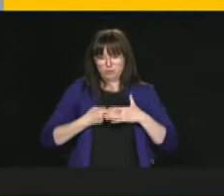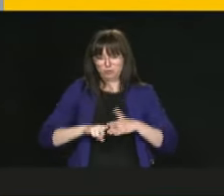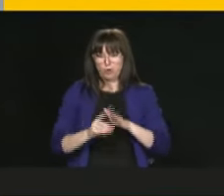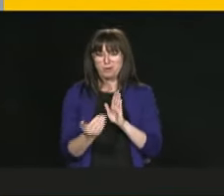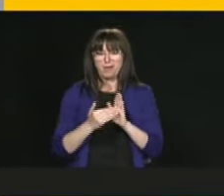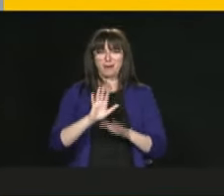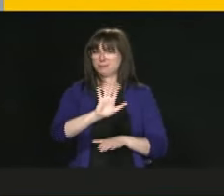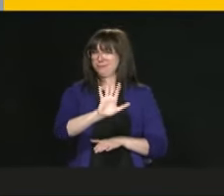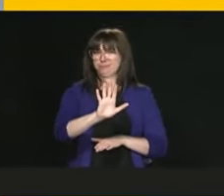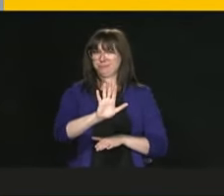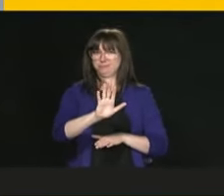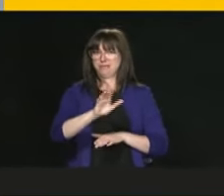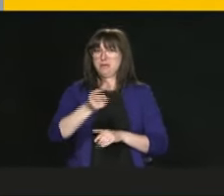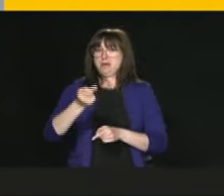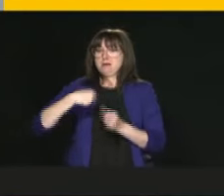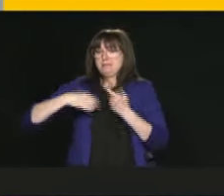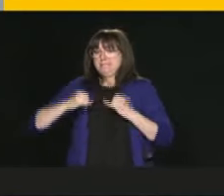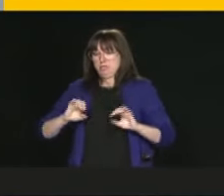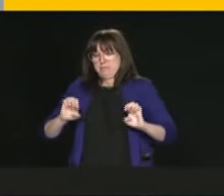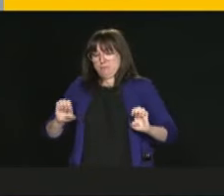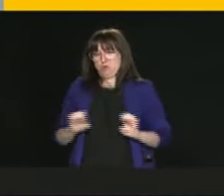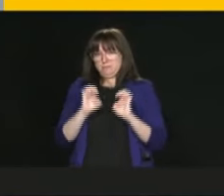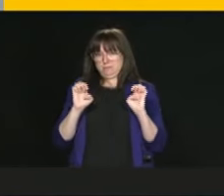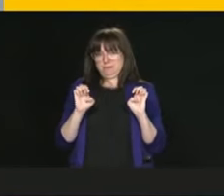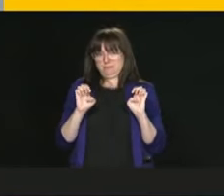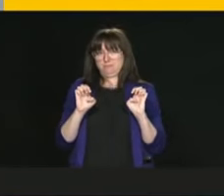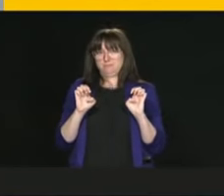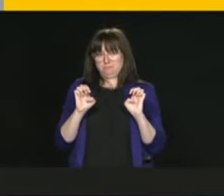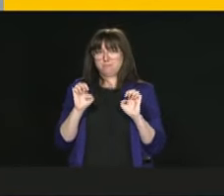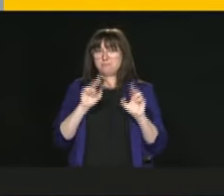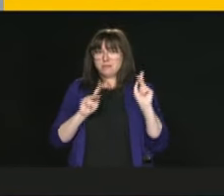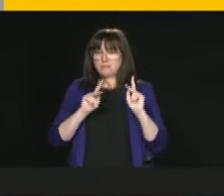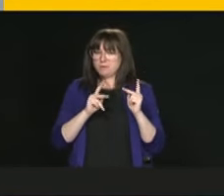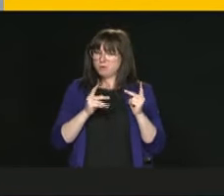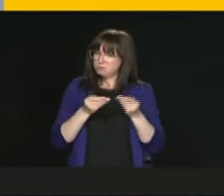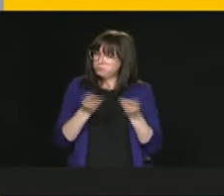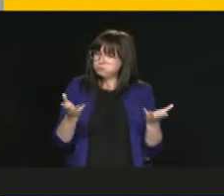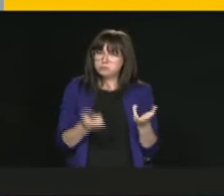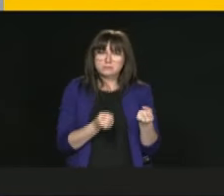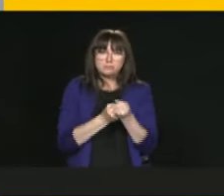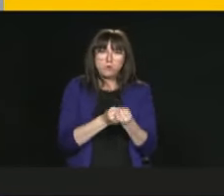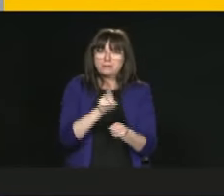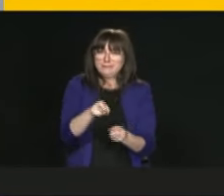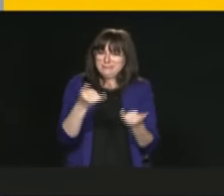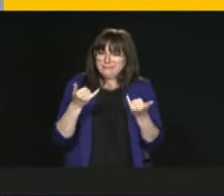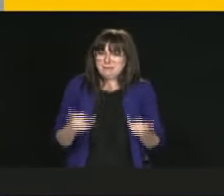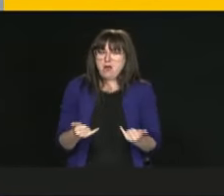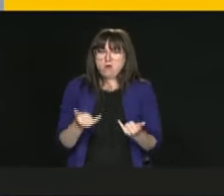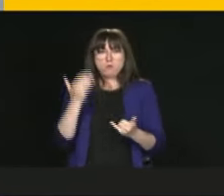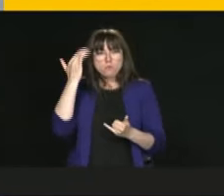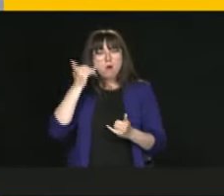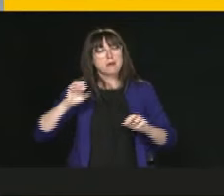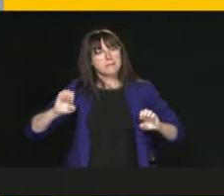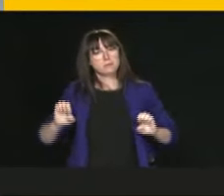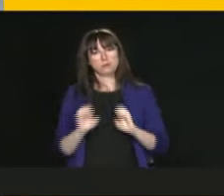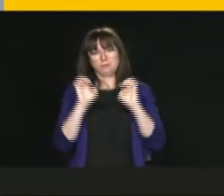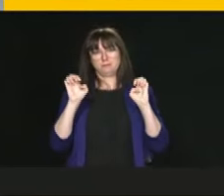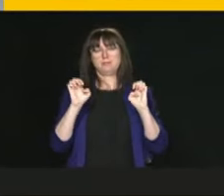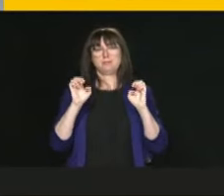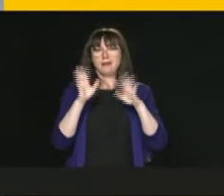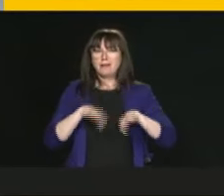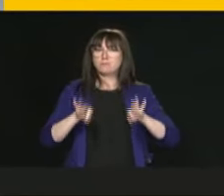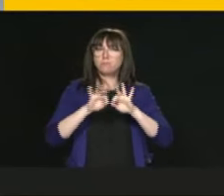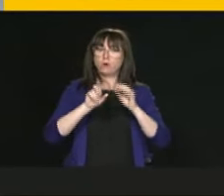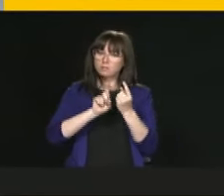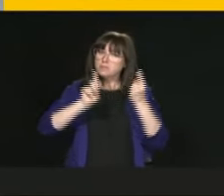are still in the emergency phase where people need to get the support they need so they can continue to socially